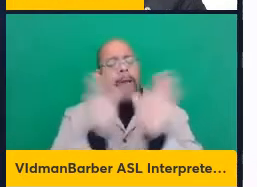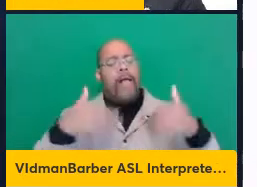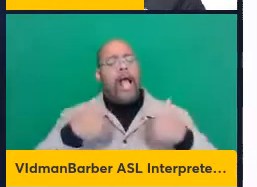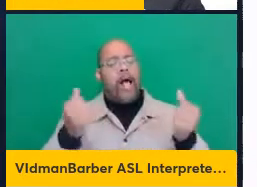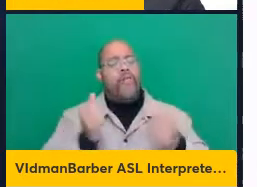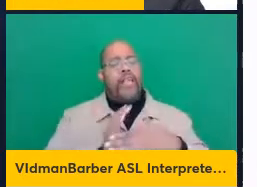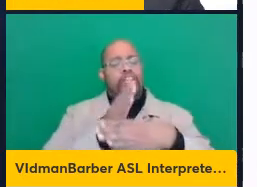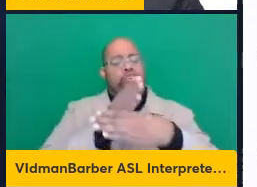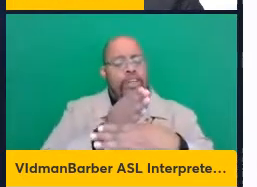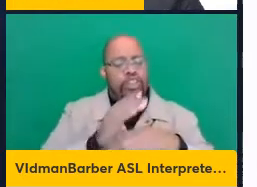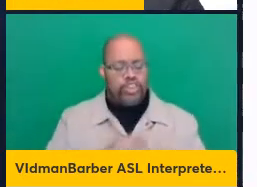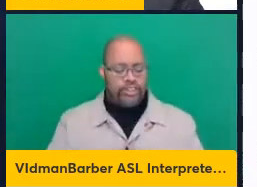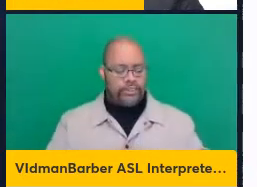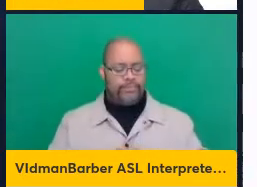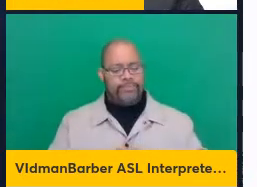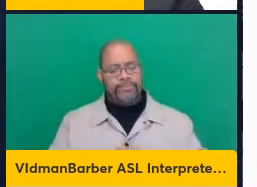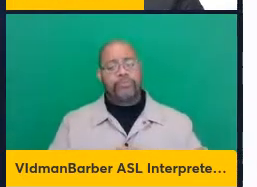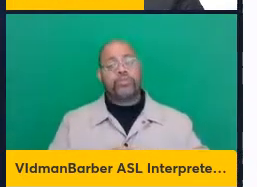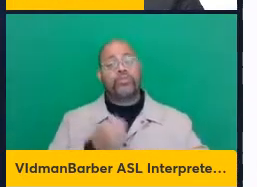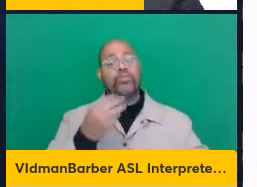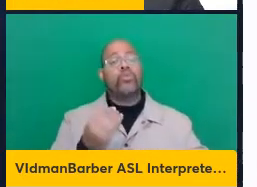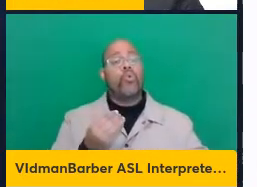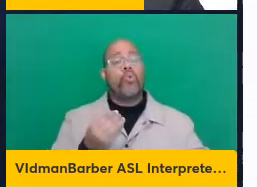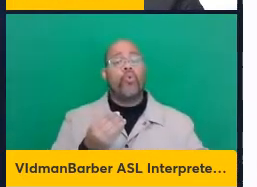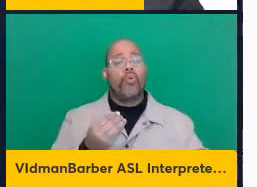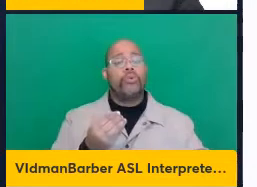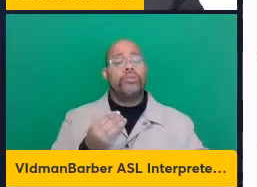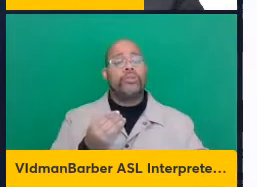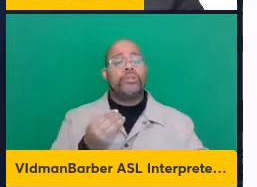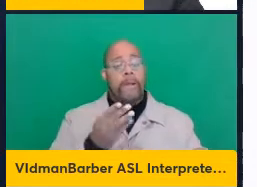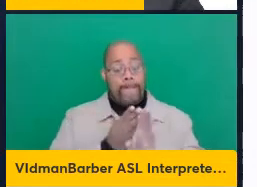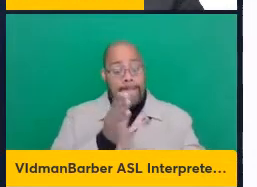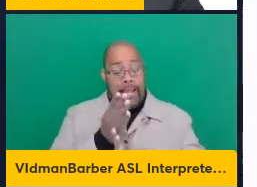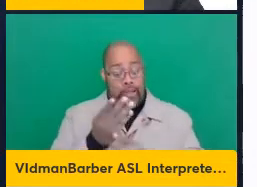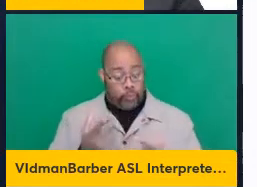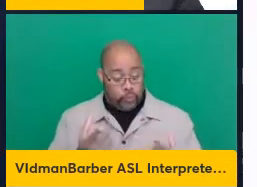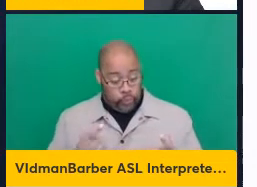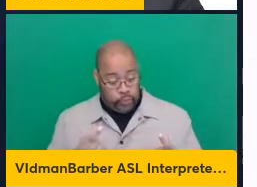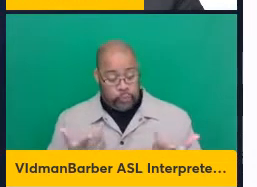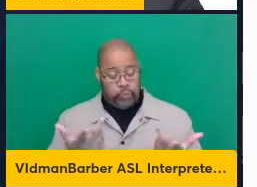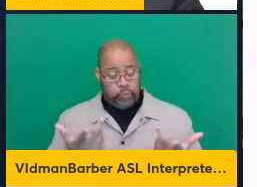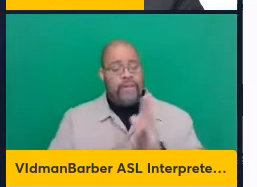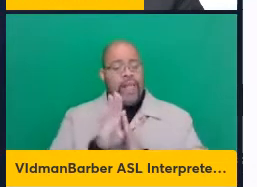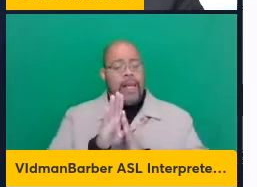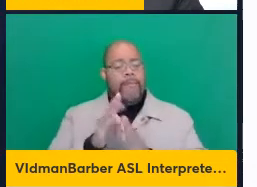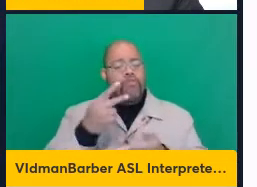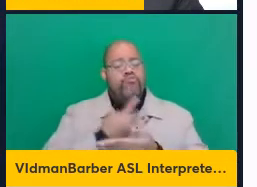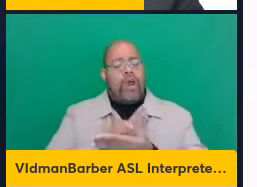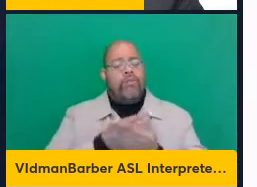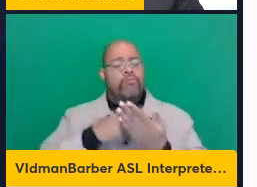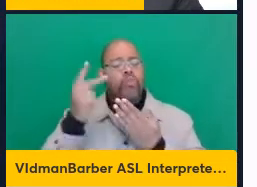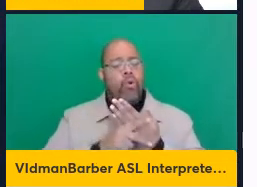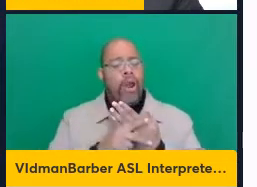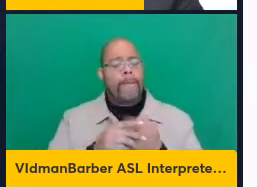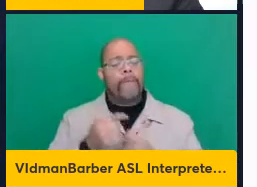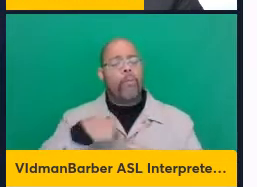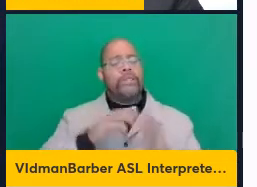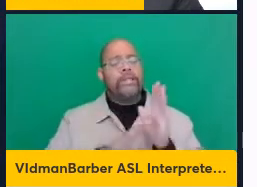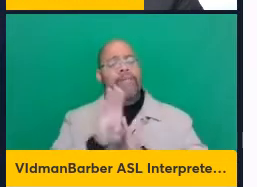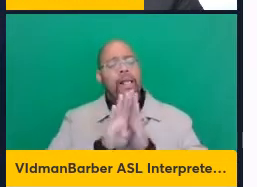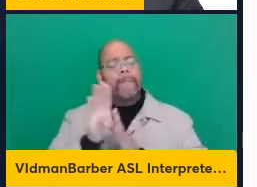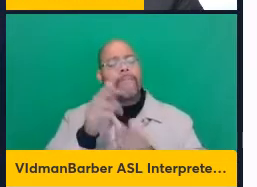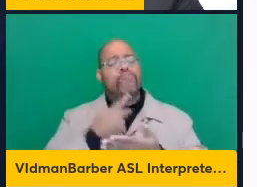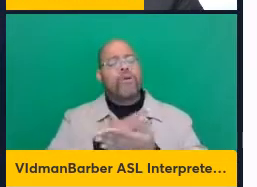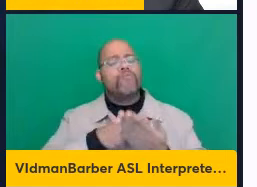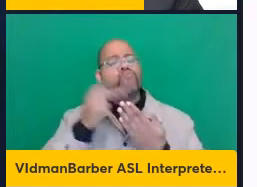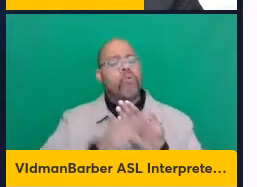interventions. So the main thing was to develop a graduate program. So we developed a graduate